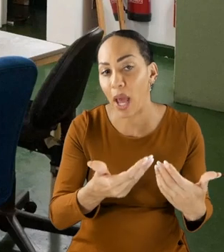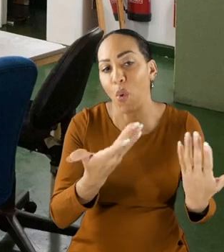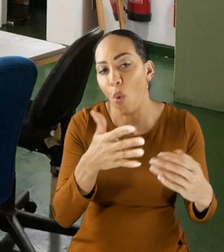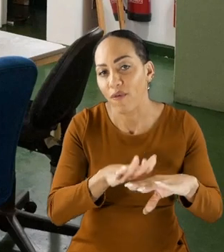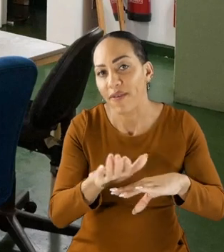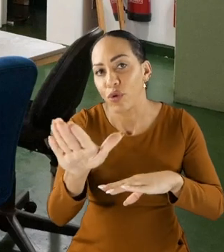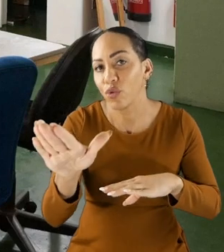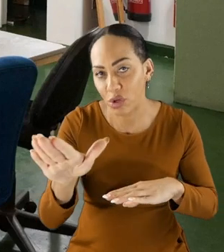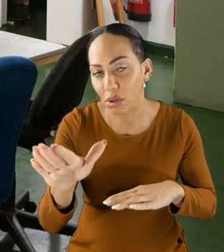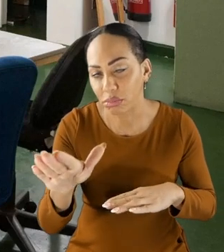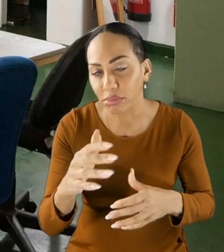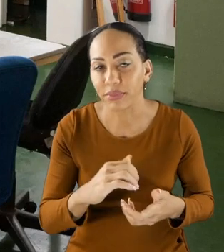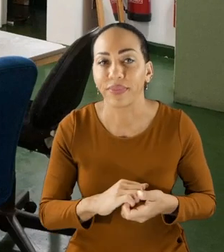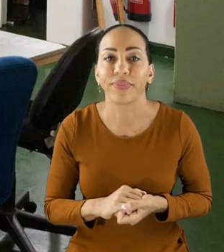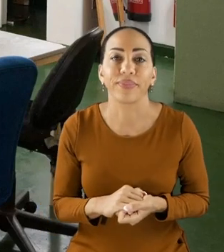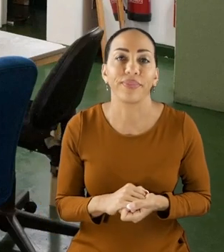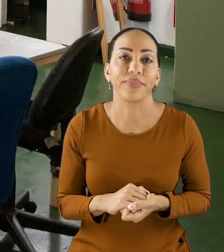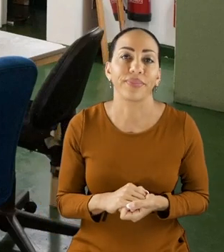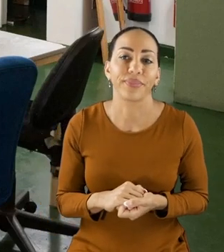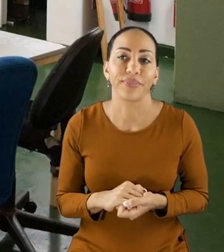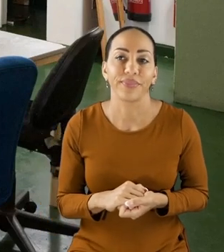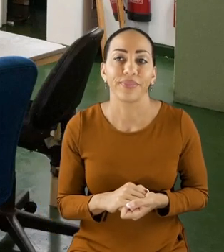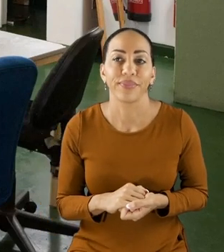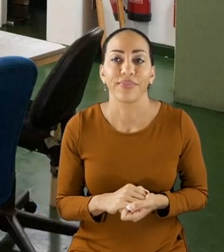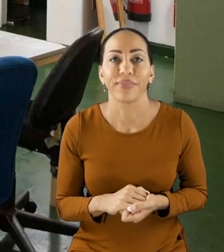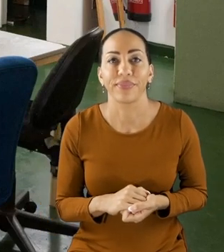this residency, but in the future, but hopefully for the residency.